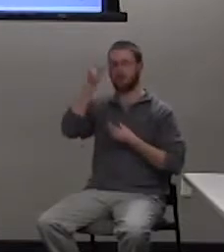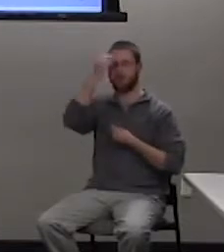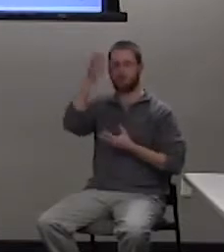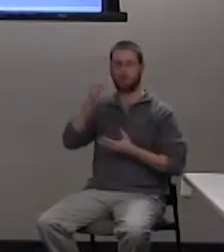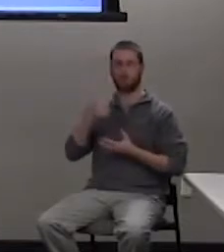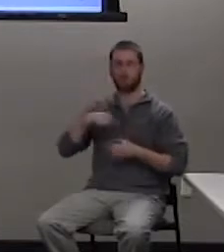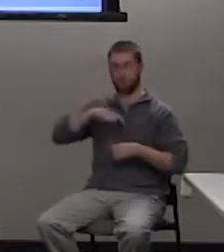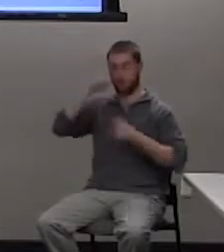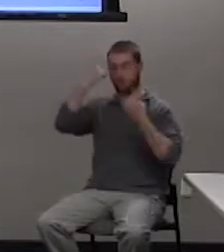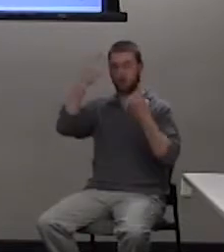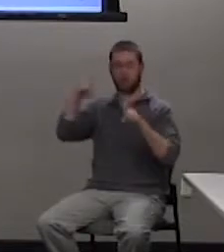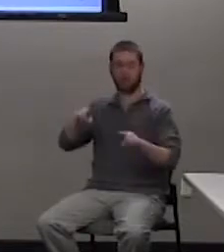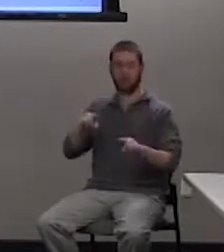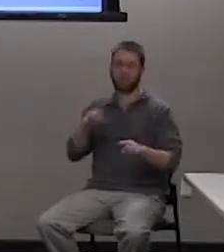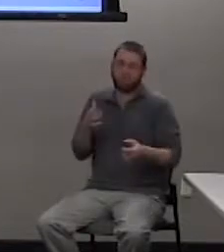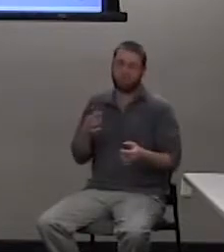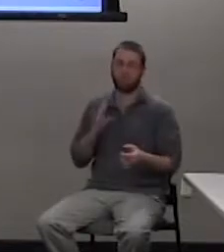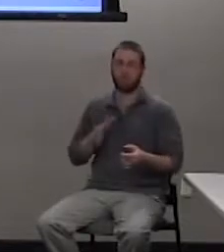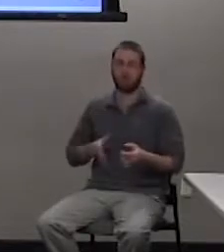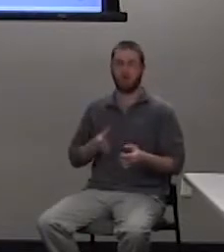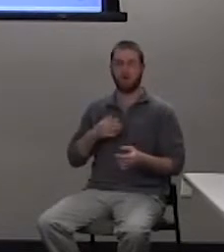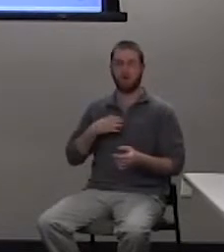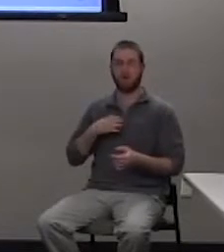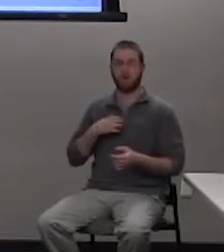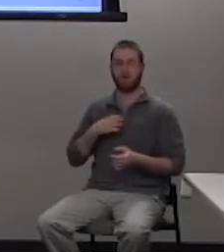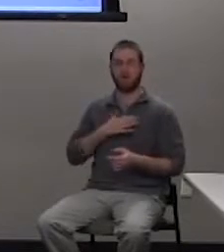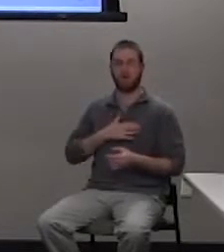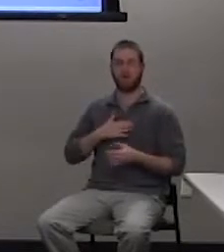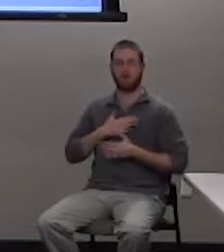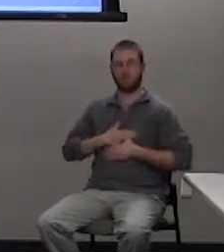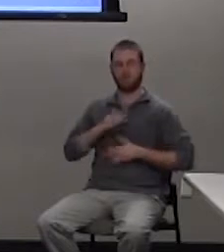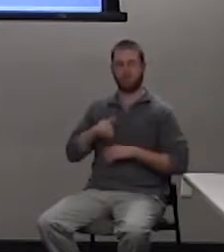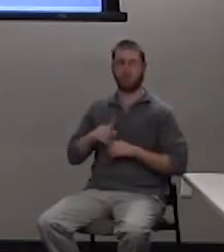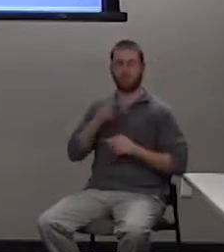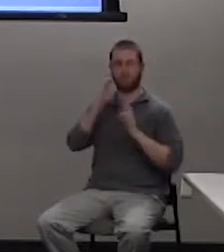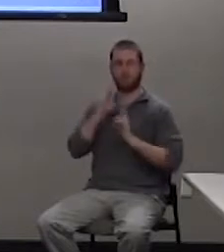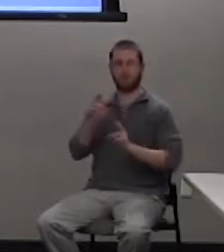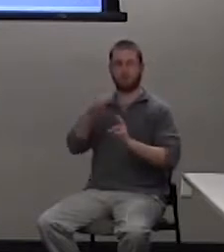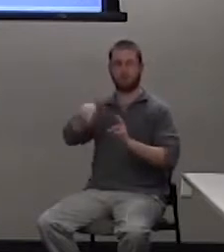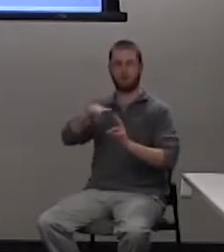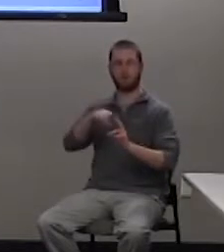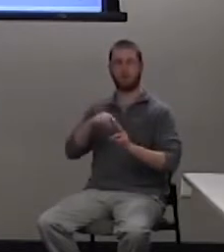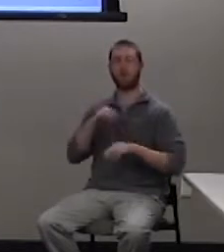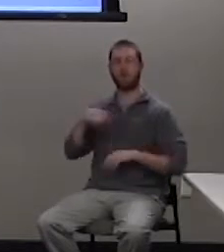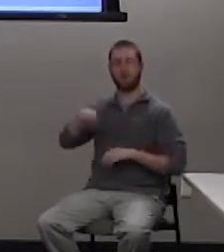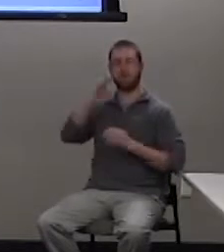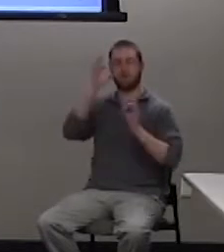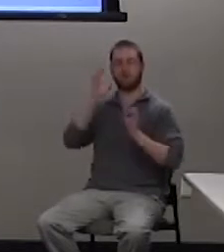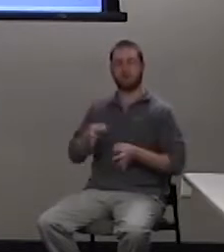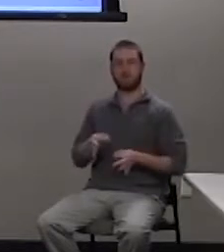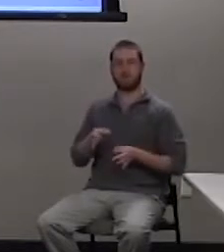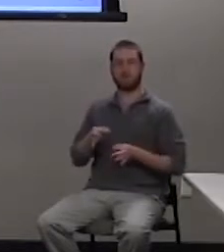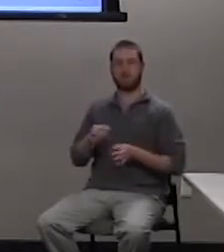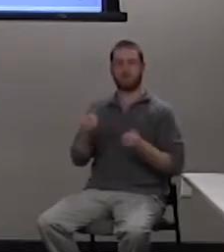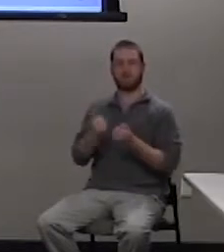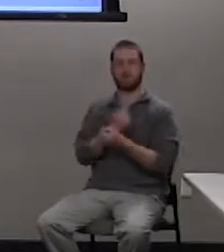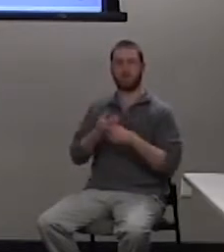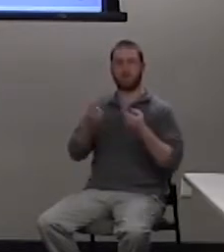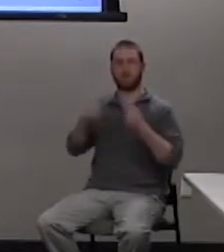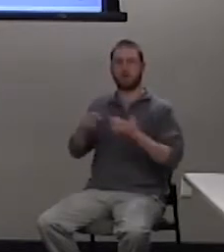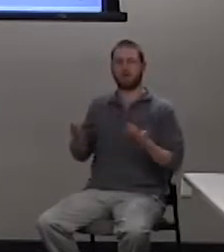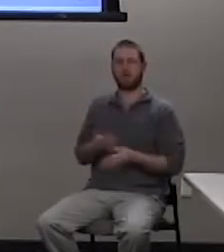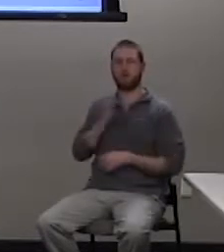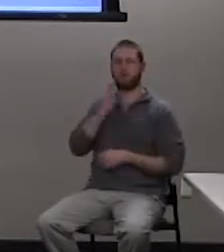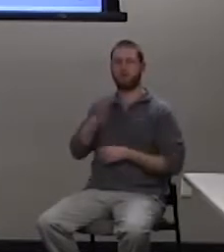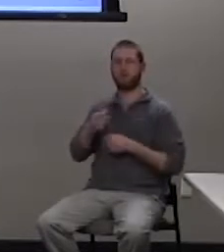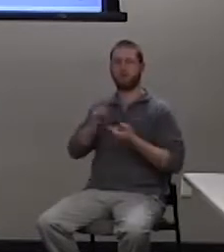agree upon them, and I expect and appreciate that. But I know that you're gonna be making them knowing the implications and the ramifications of the decisions that you